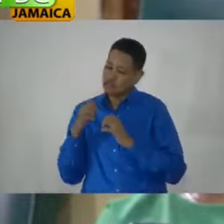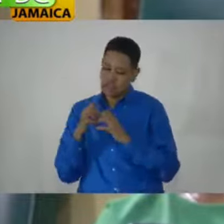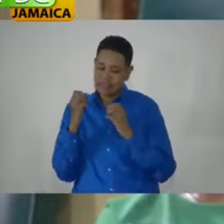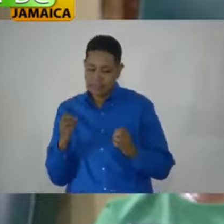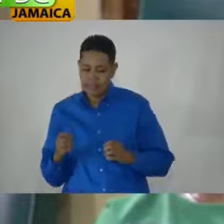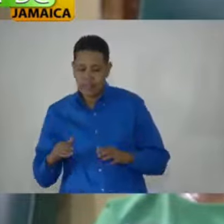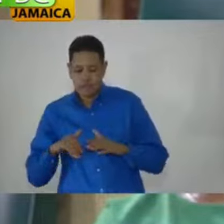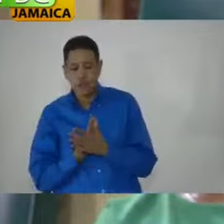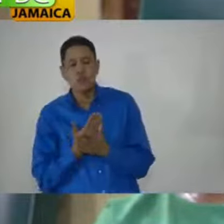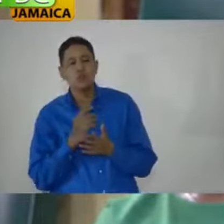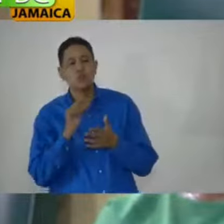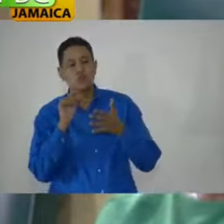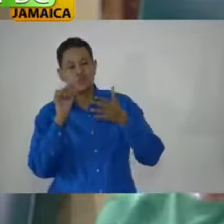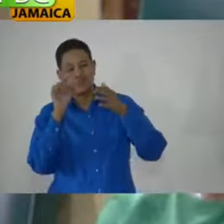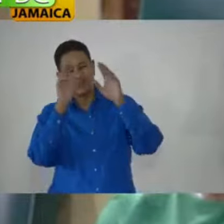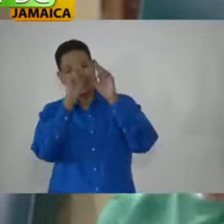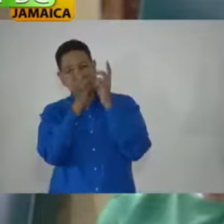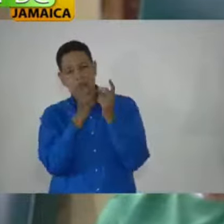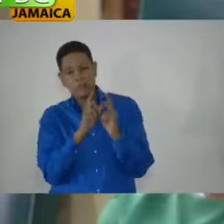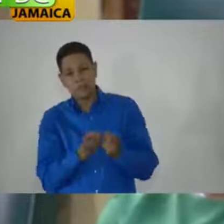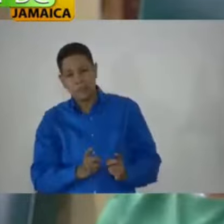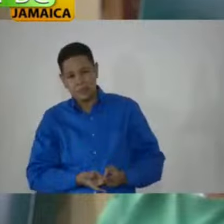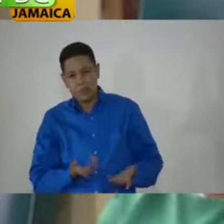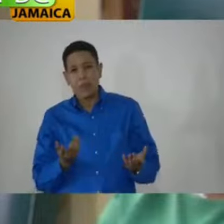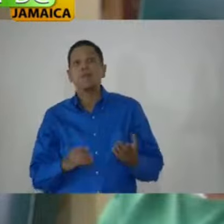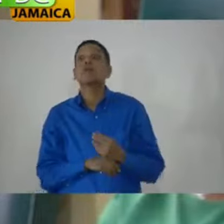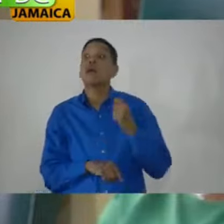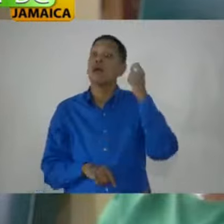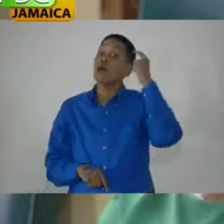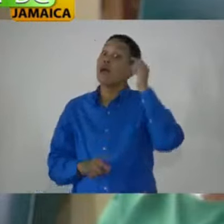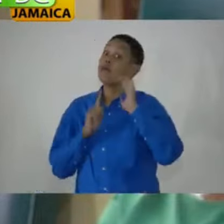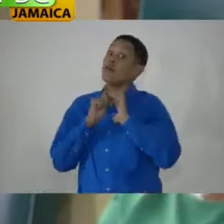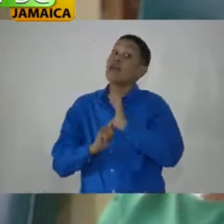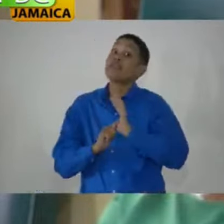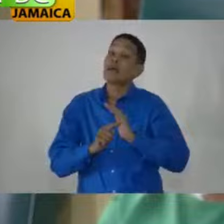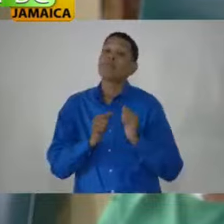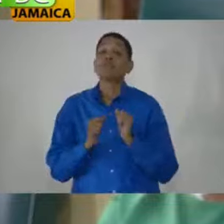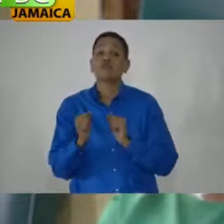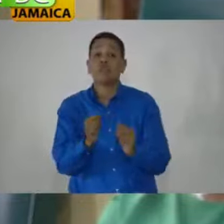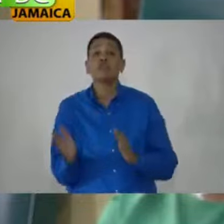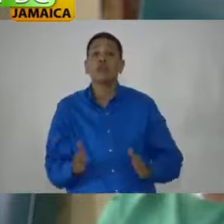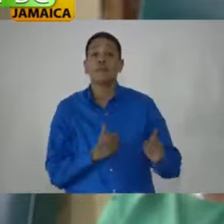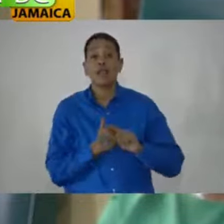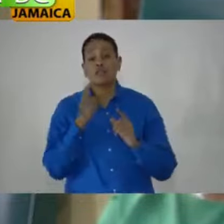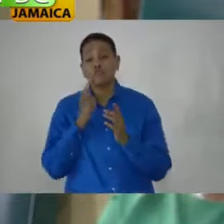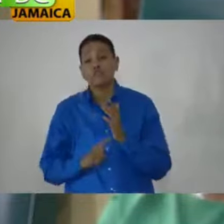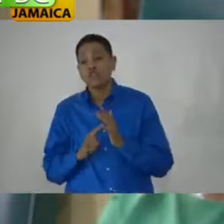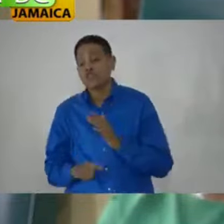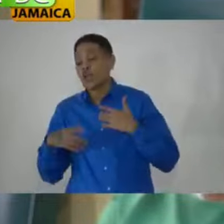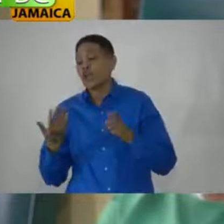new branches. For example, strategic planning, research,